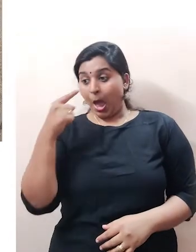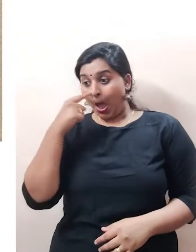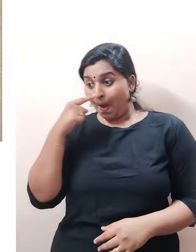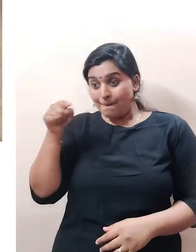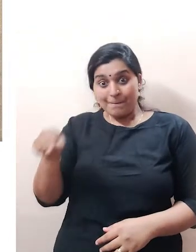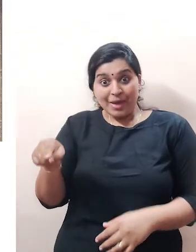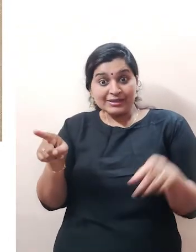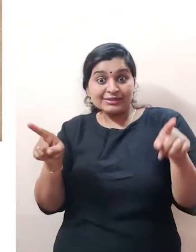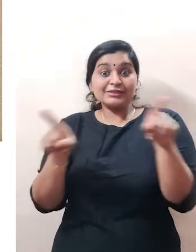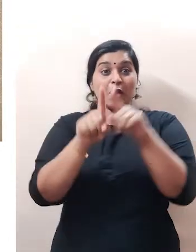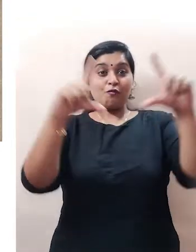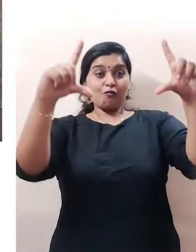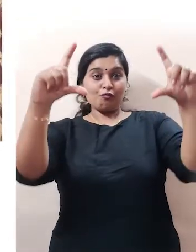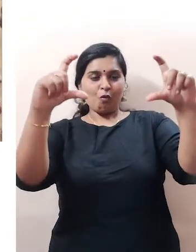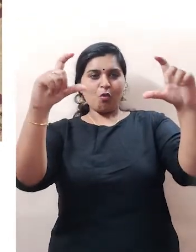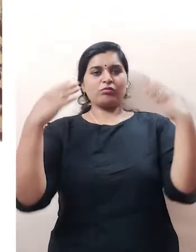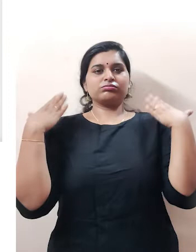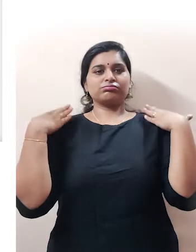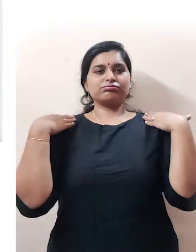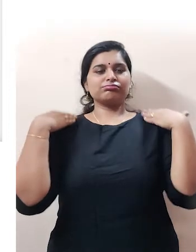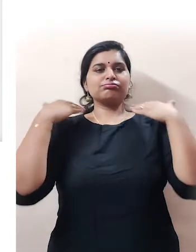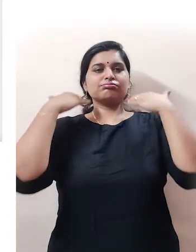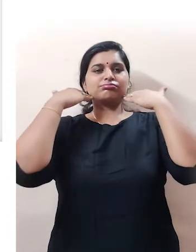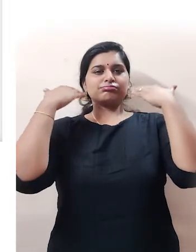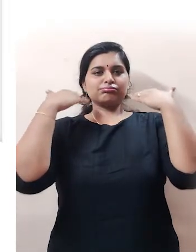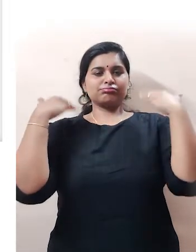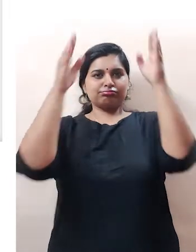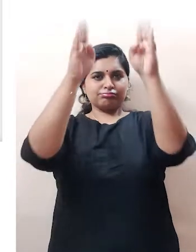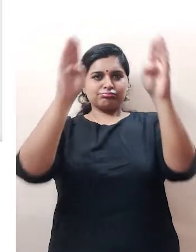the real woman seated in the yellow chair in the middle ground.